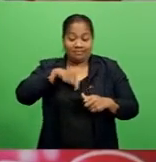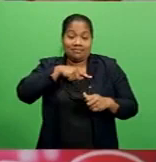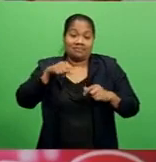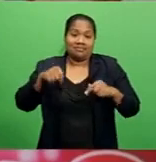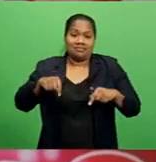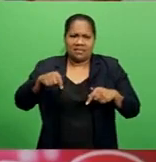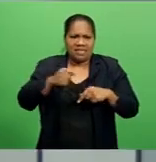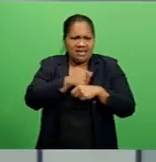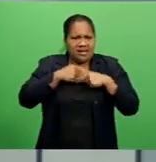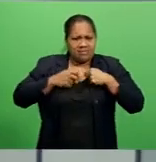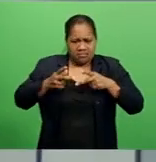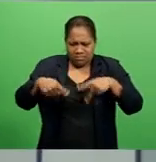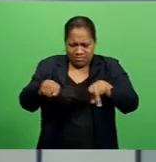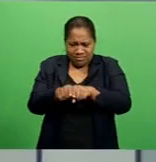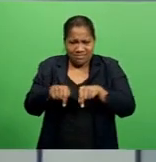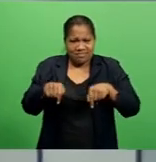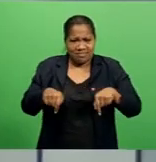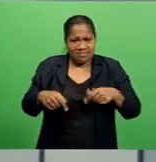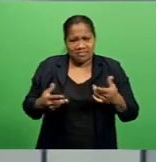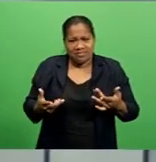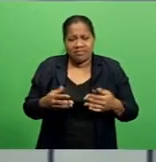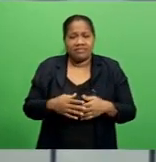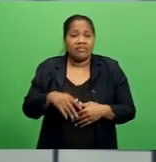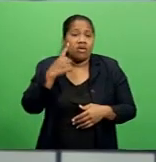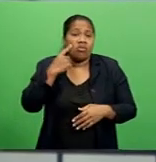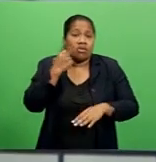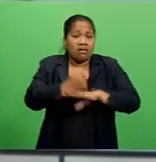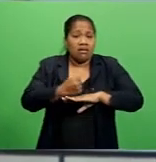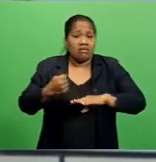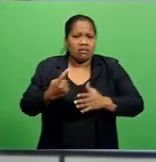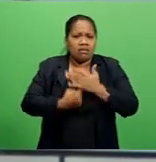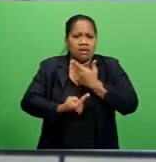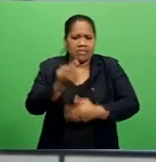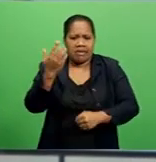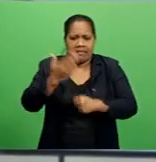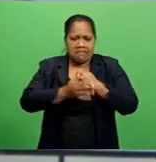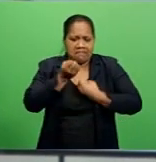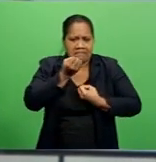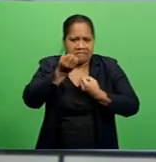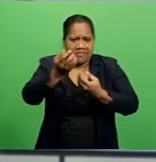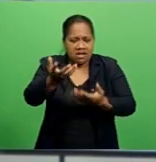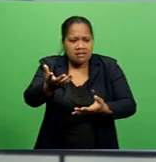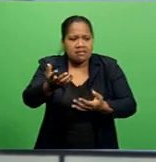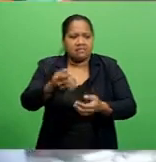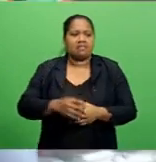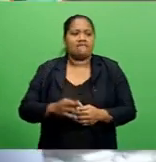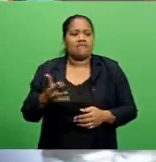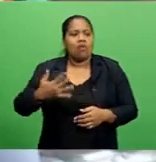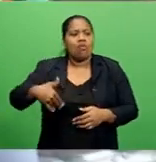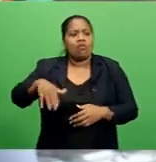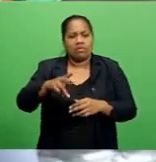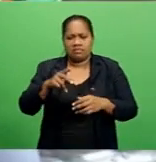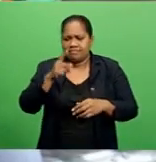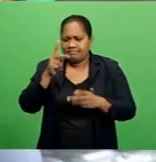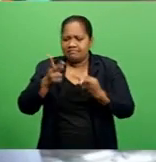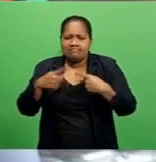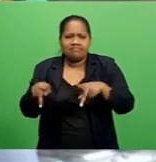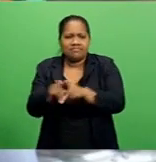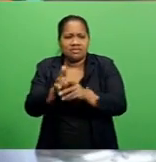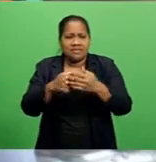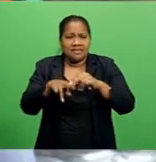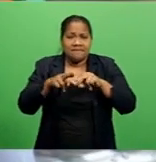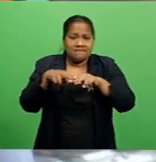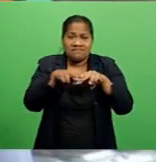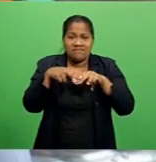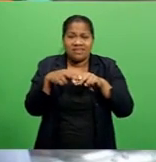our area. The Water Authority has not responded to a request for all the locations around Fiji which